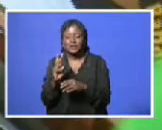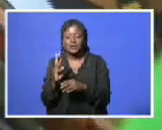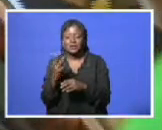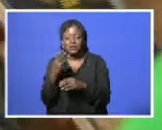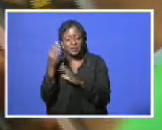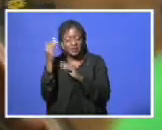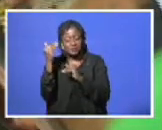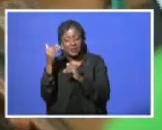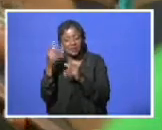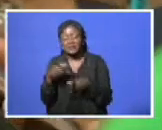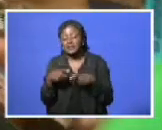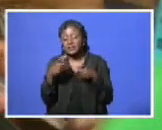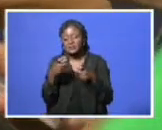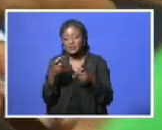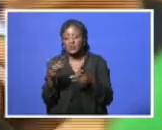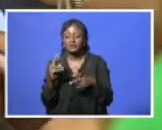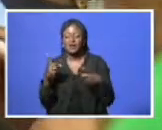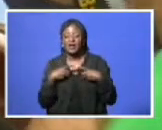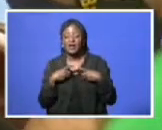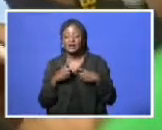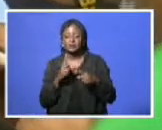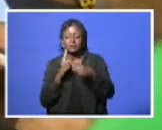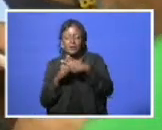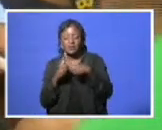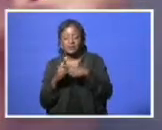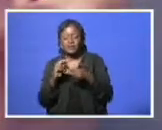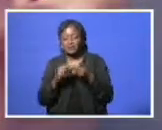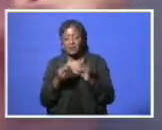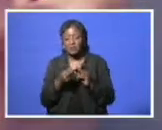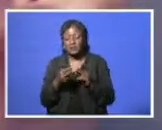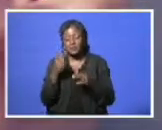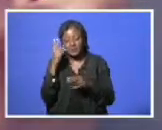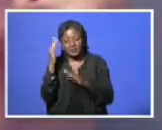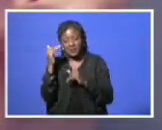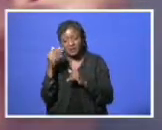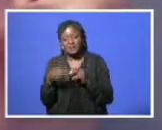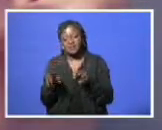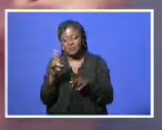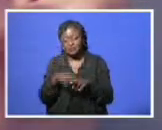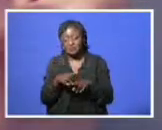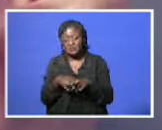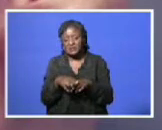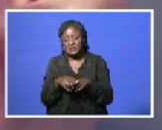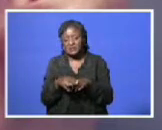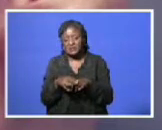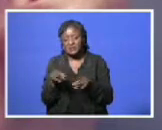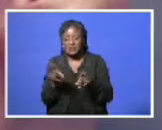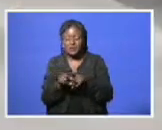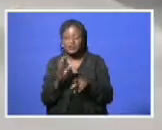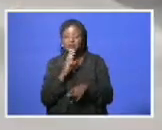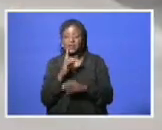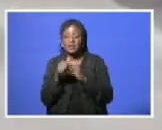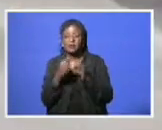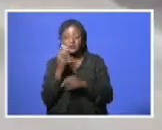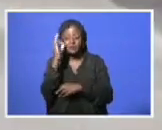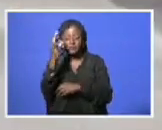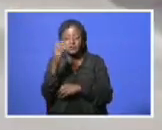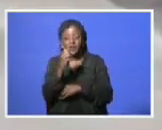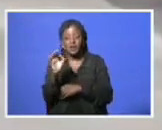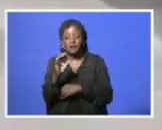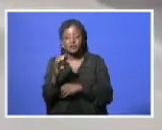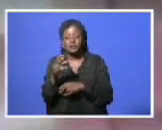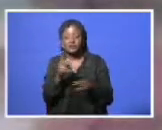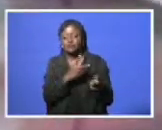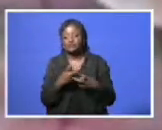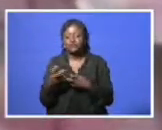expected, given the fact that we have had positive cases in the country, that there would have been an uptick. The Minister of Health also weighed in on the future of the travel health visa